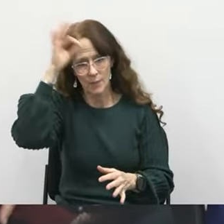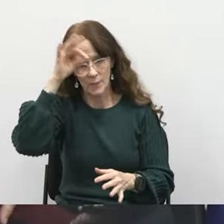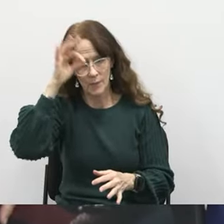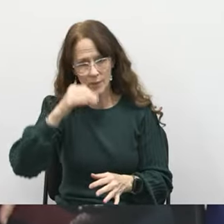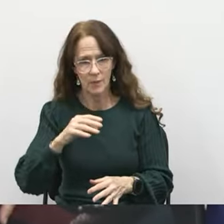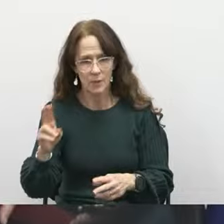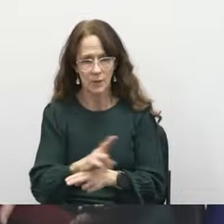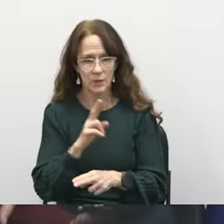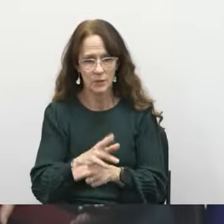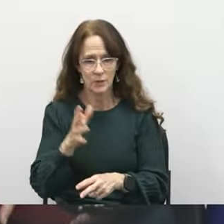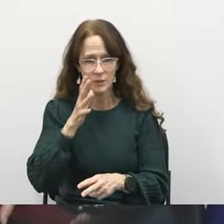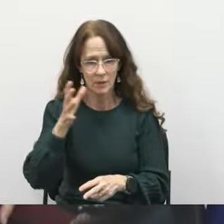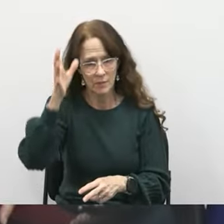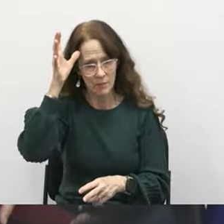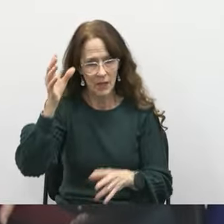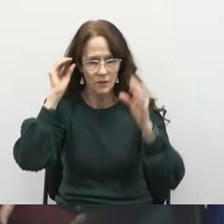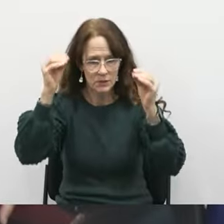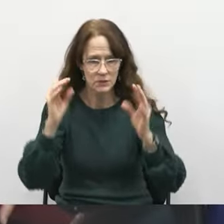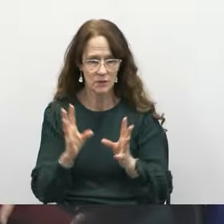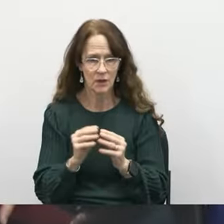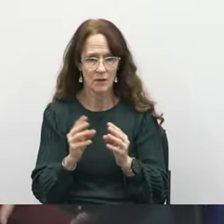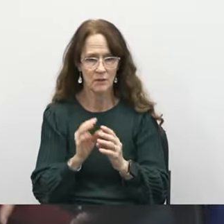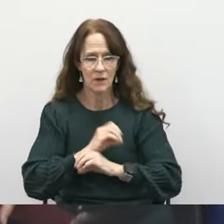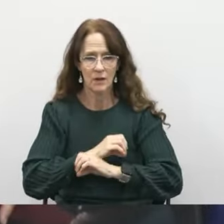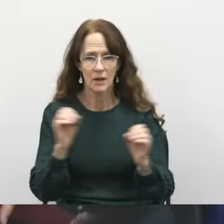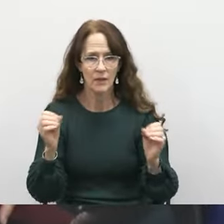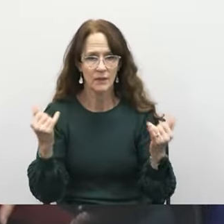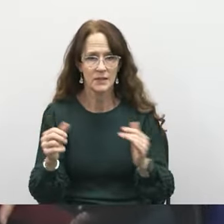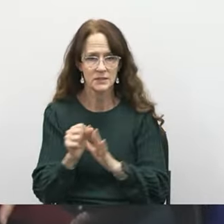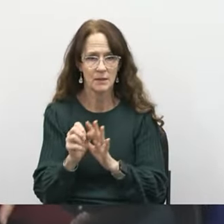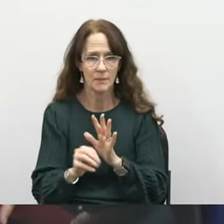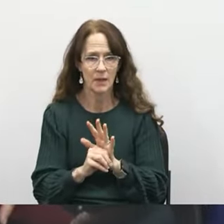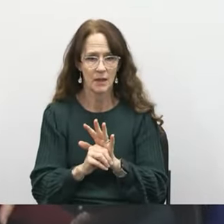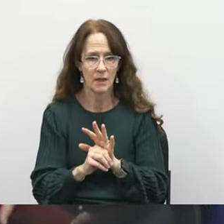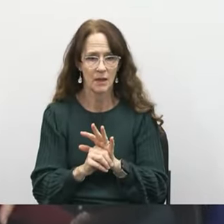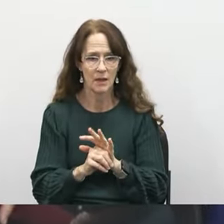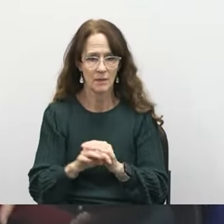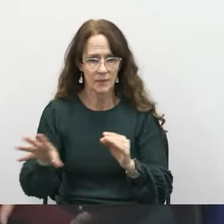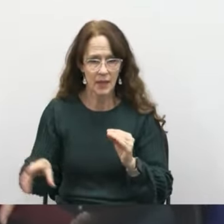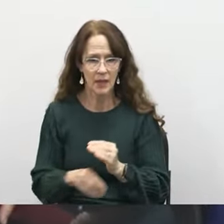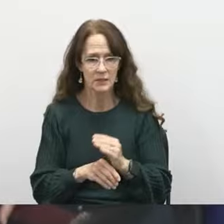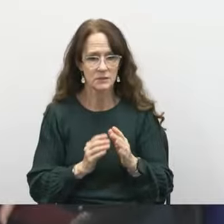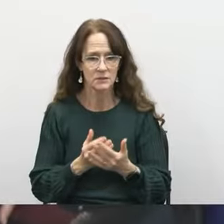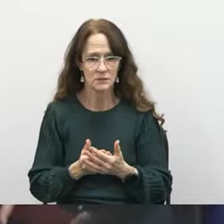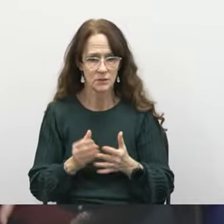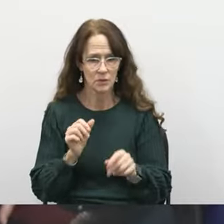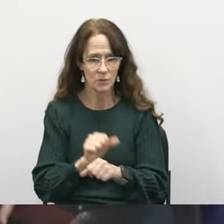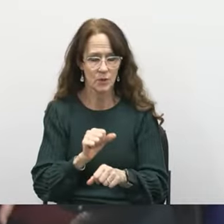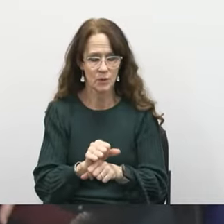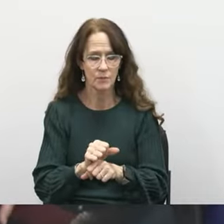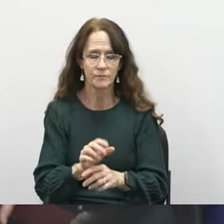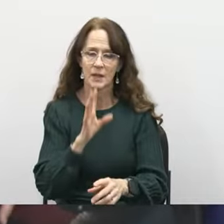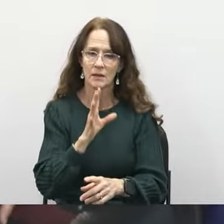do parent-teacher conferences. That hasn't happened at all this semester. So I had to take that additional step. So yes, I've spoken with the math teacher. We